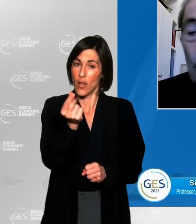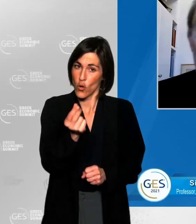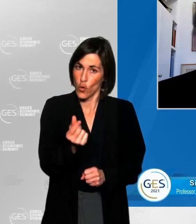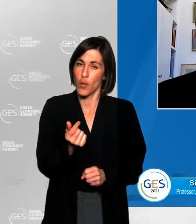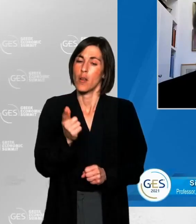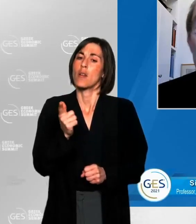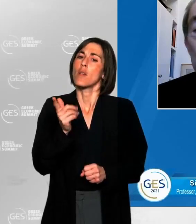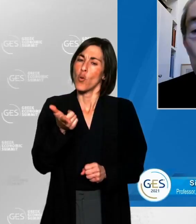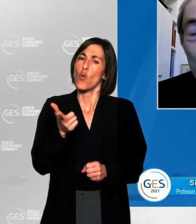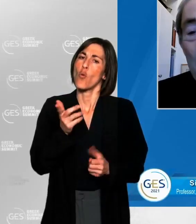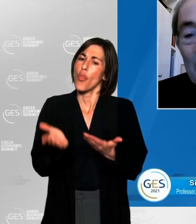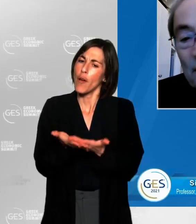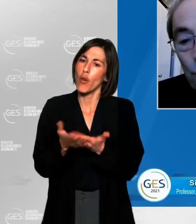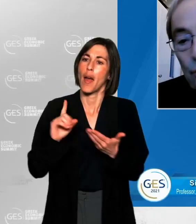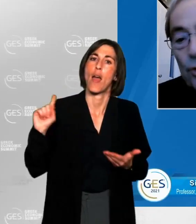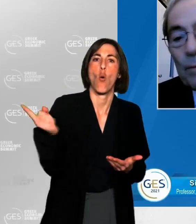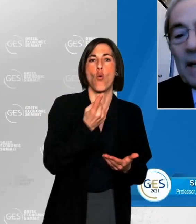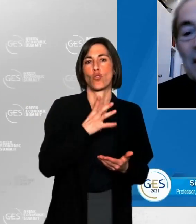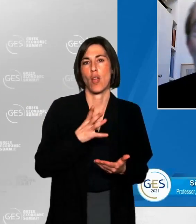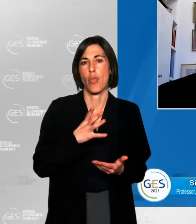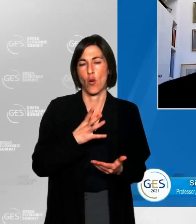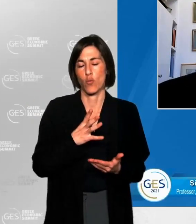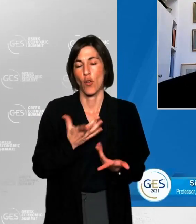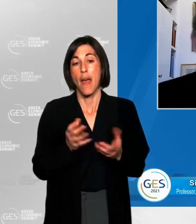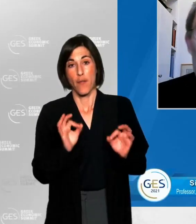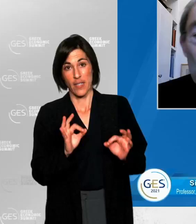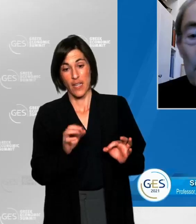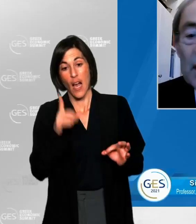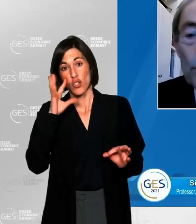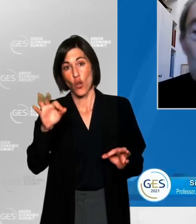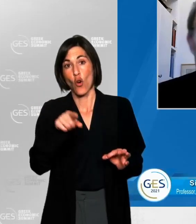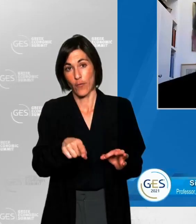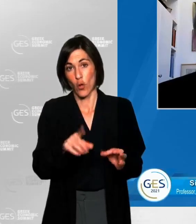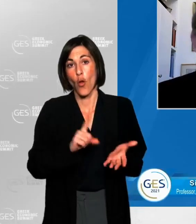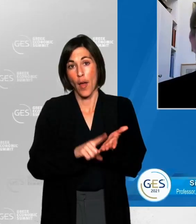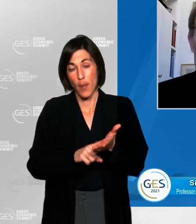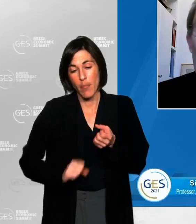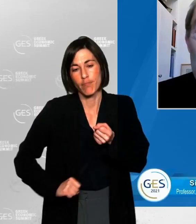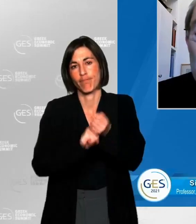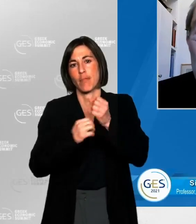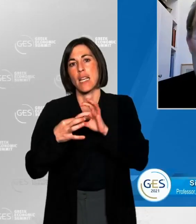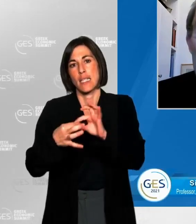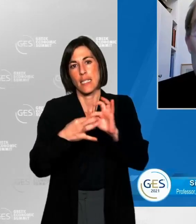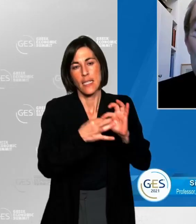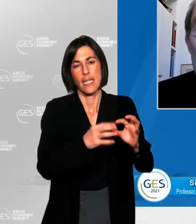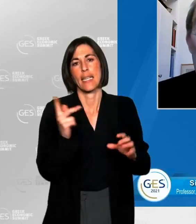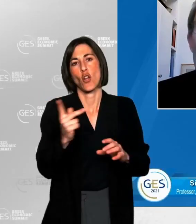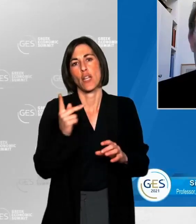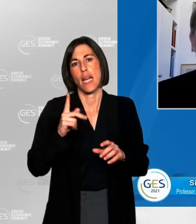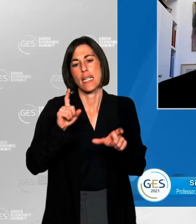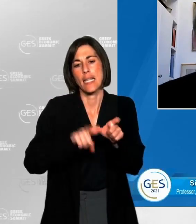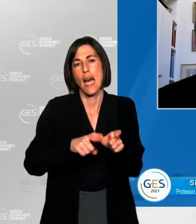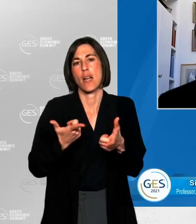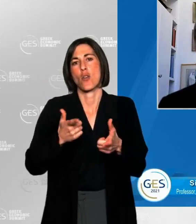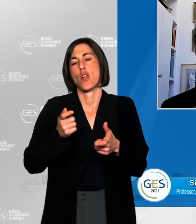collaboration of all the three social partners, to use European Union language: the employers, the workforce, and the government. The way